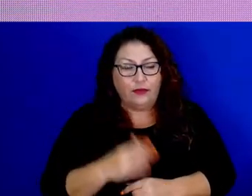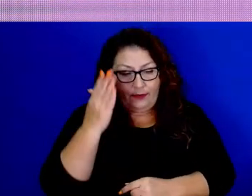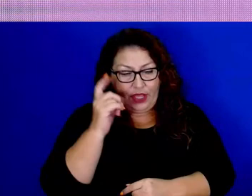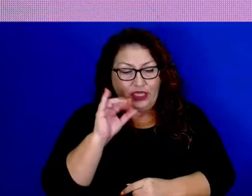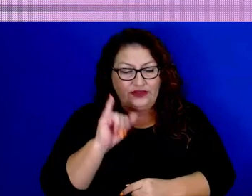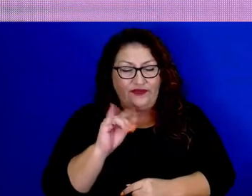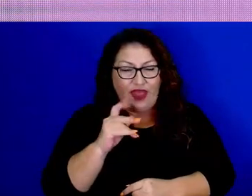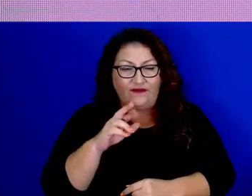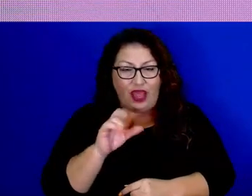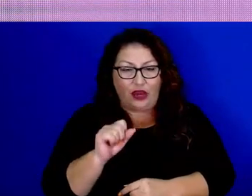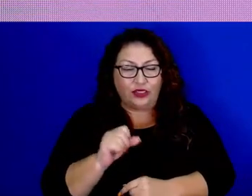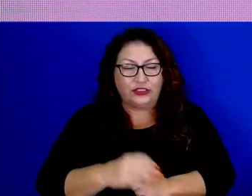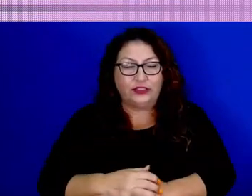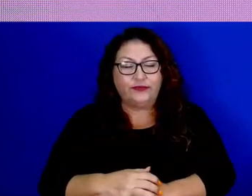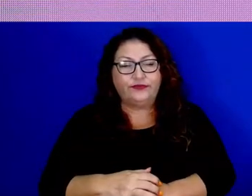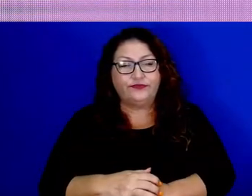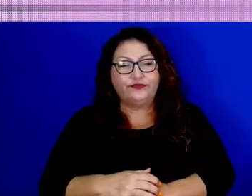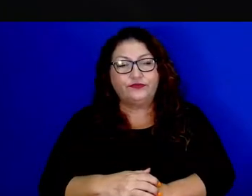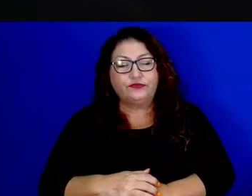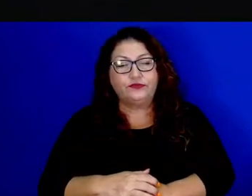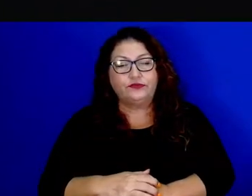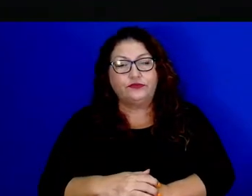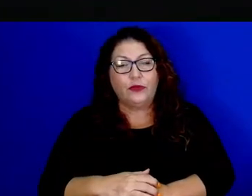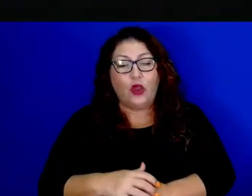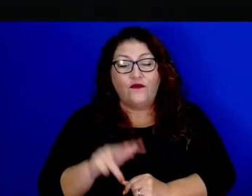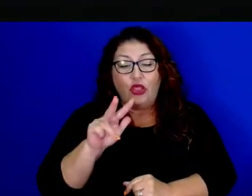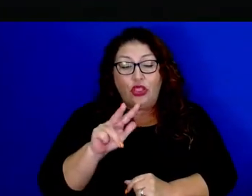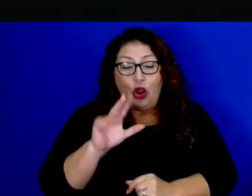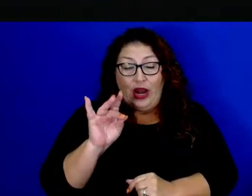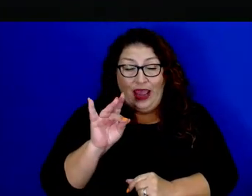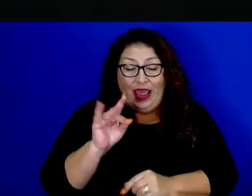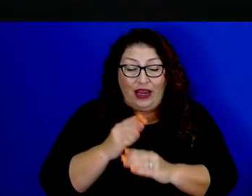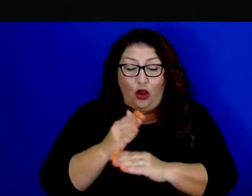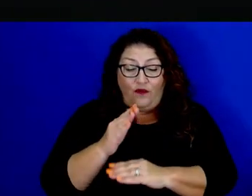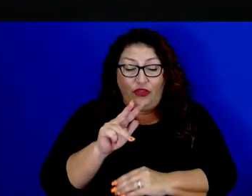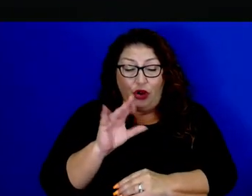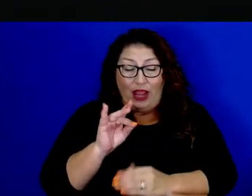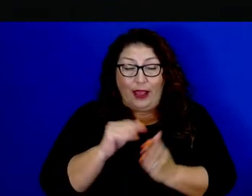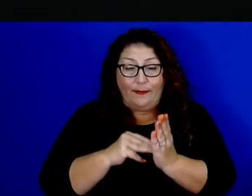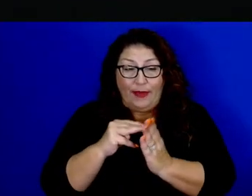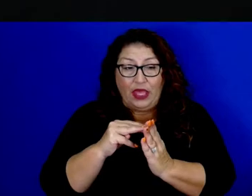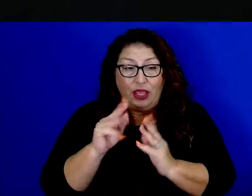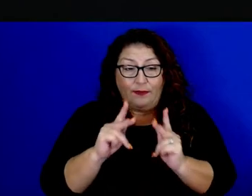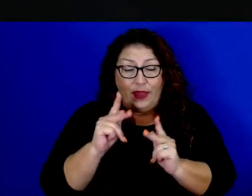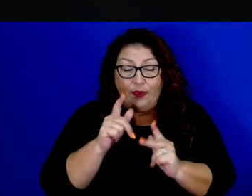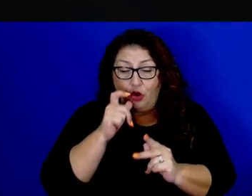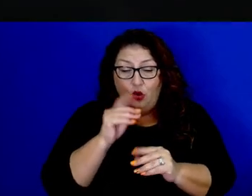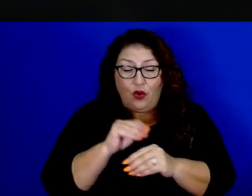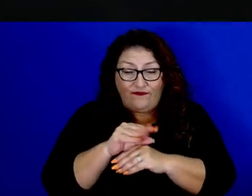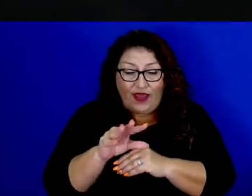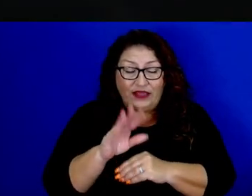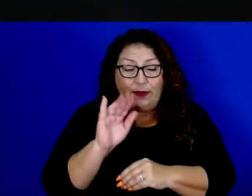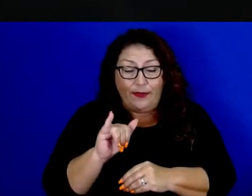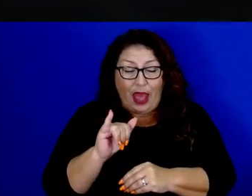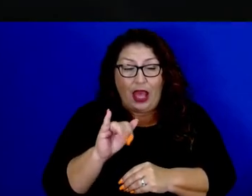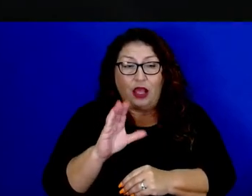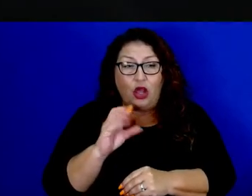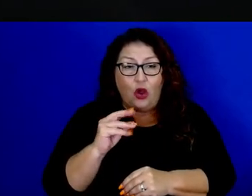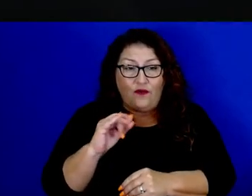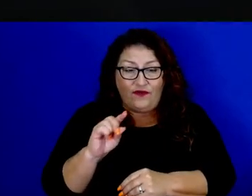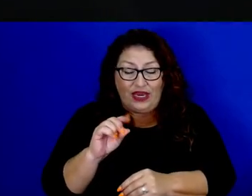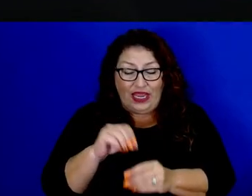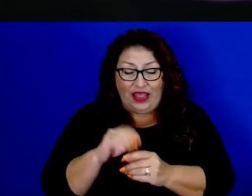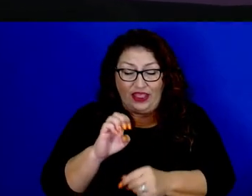Over the 38 million people who have been infected by COVID in the EU, too many have lost their